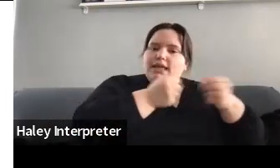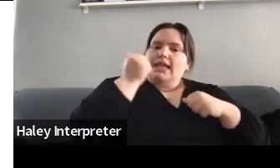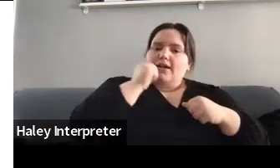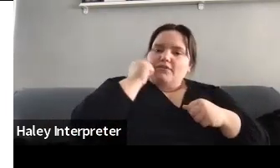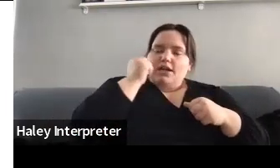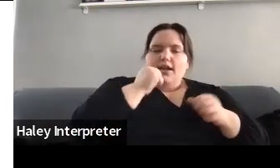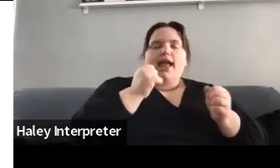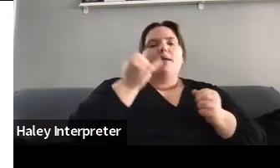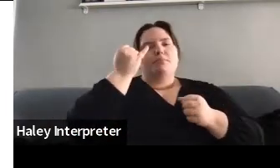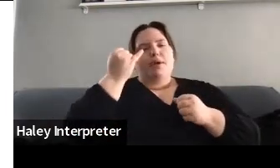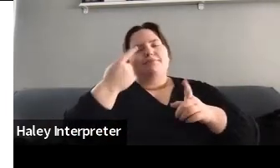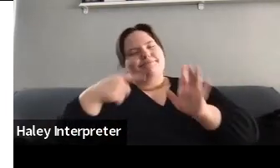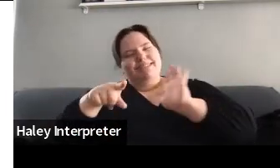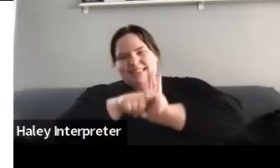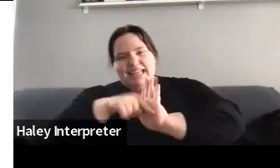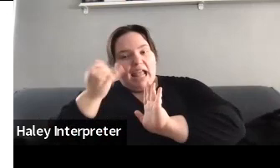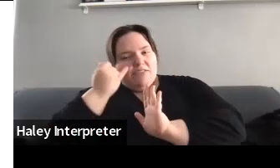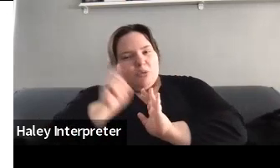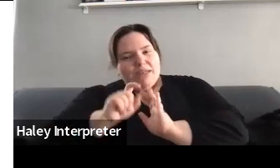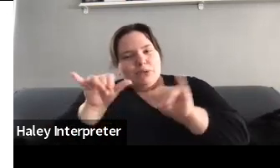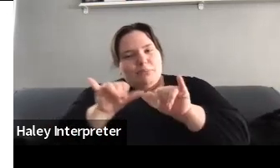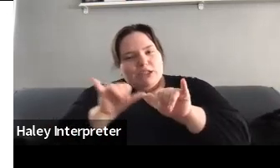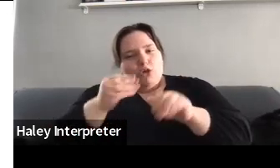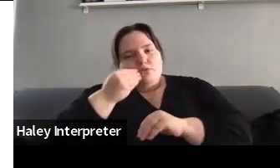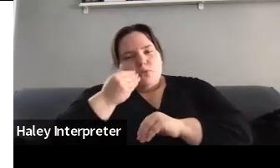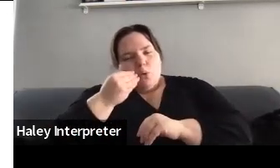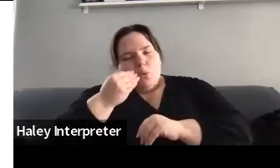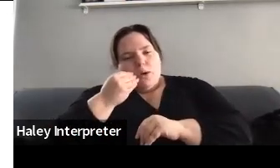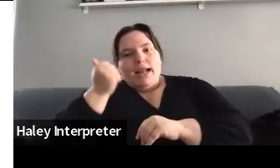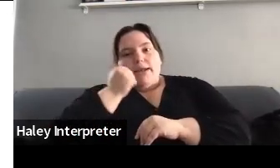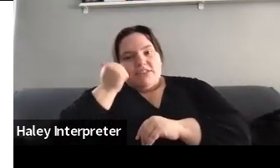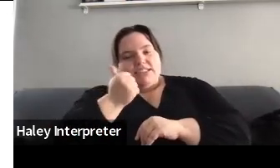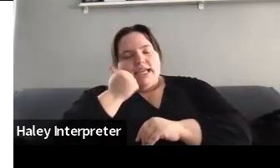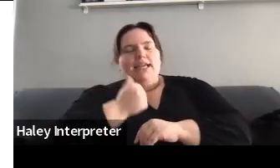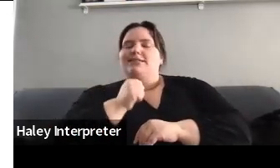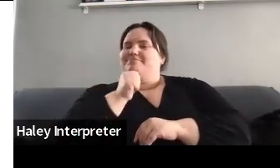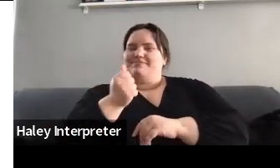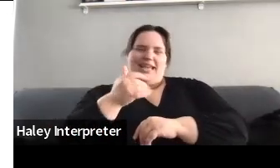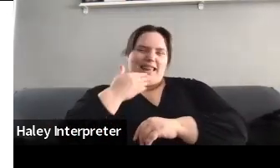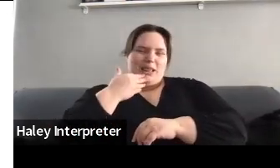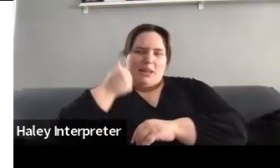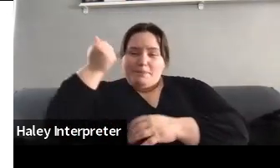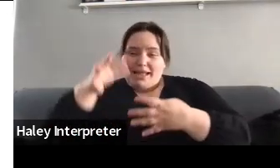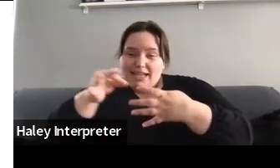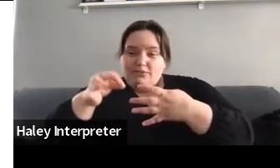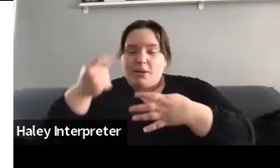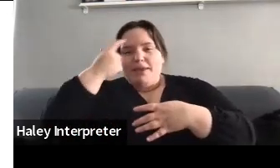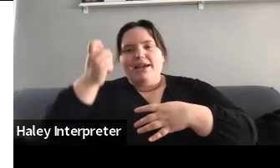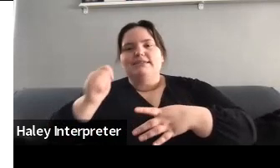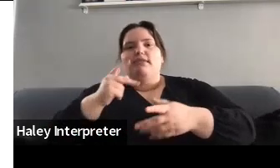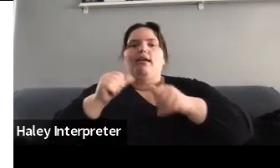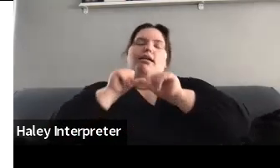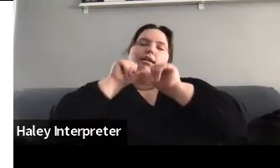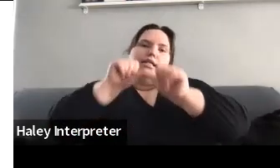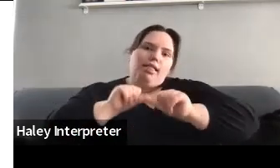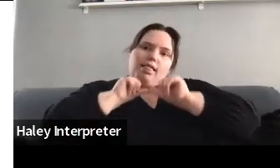out your pet's food, um, these may not be the best option because they will just keep feeding and feeding your animal.